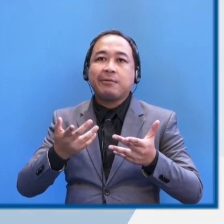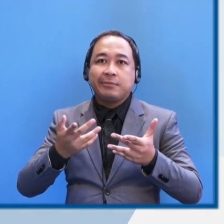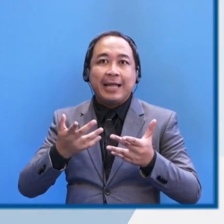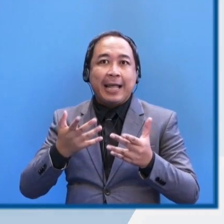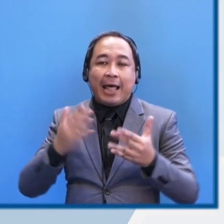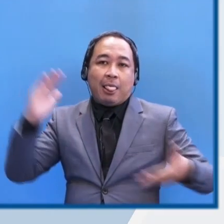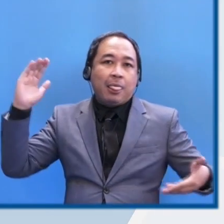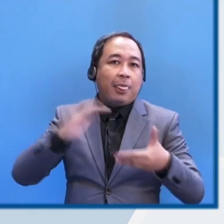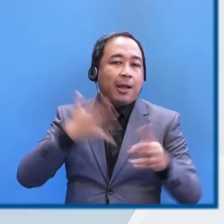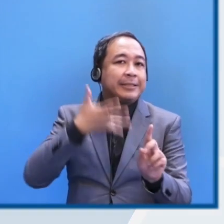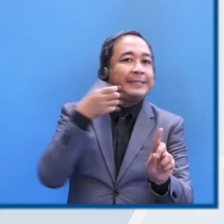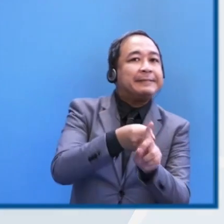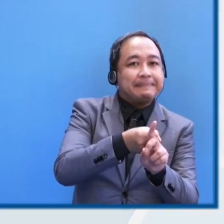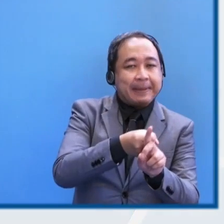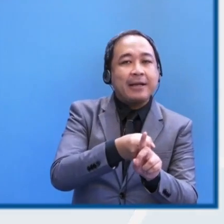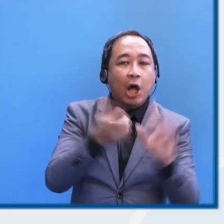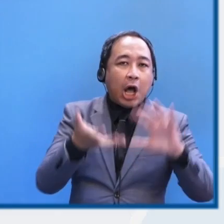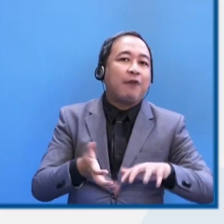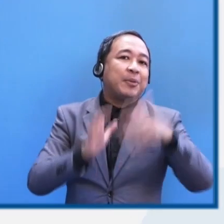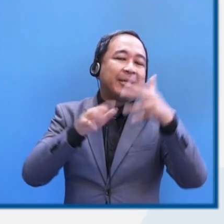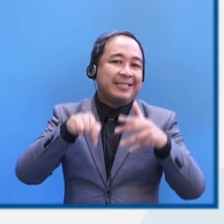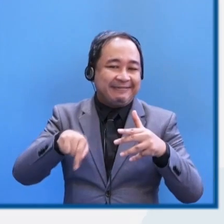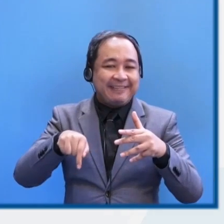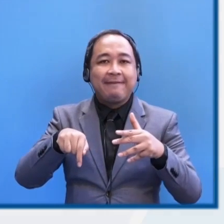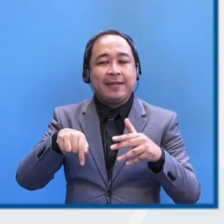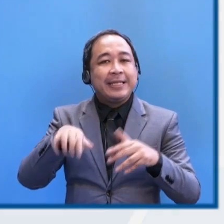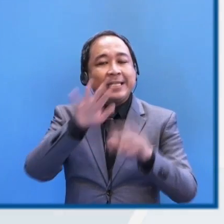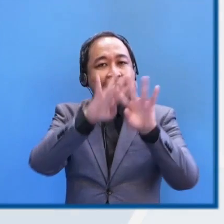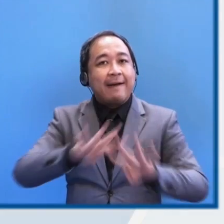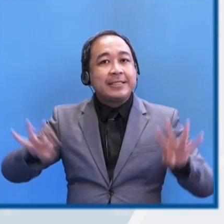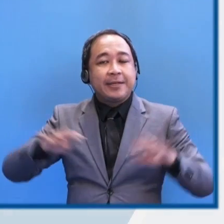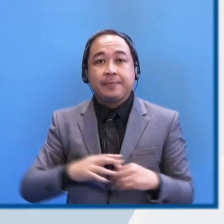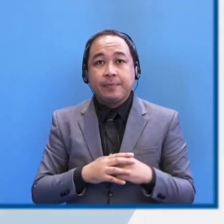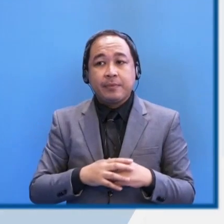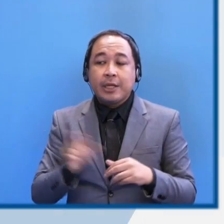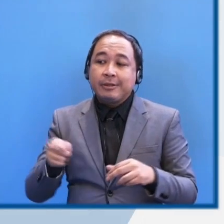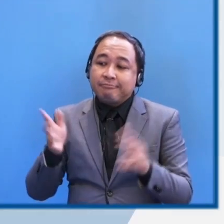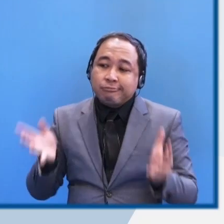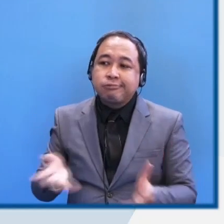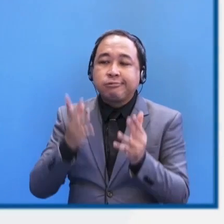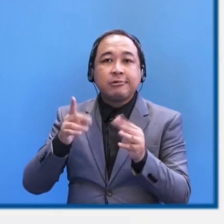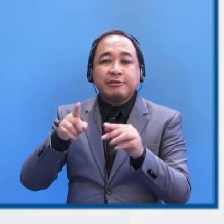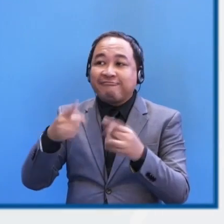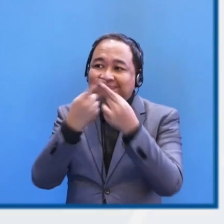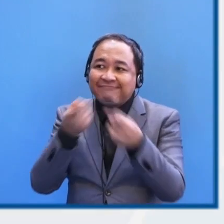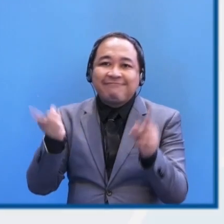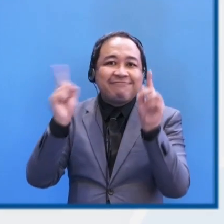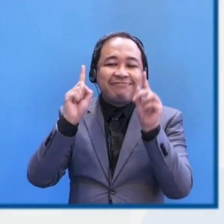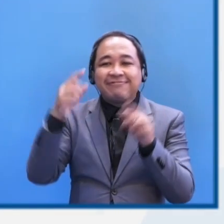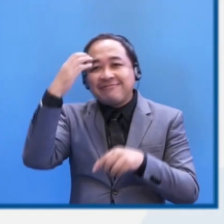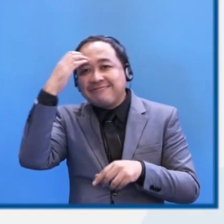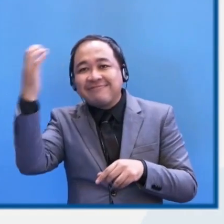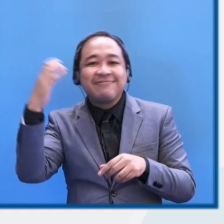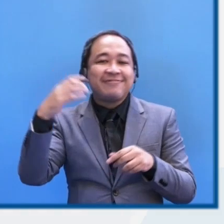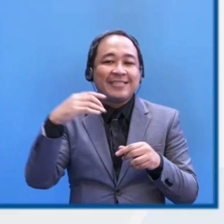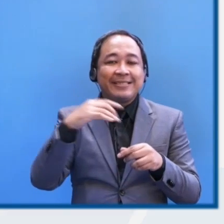emergencies affecting the region. Based on the needs and the calls for promoting multi-sectoral approaches, the ASEAN has